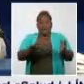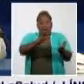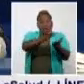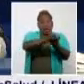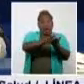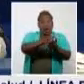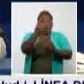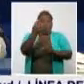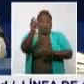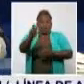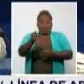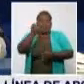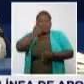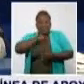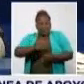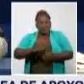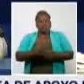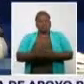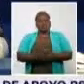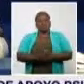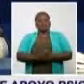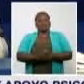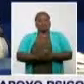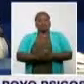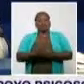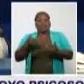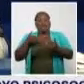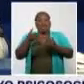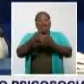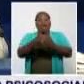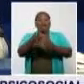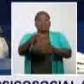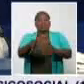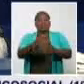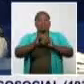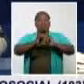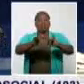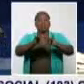is already accumulating. Well, this is the information that